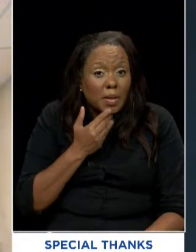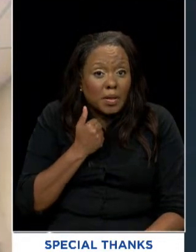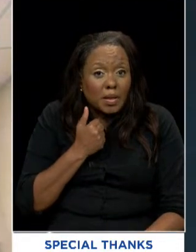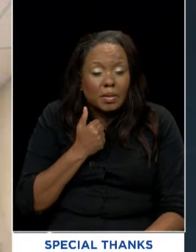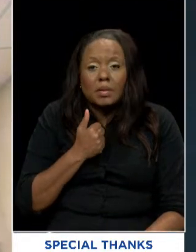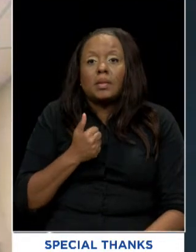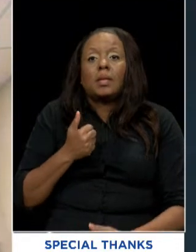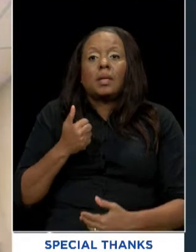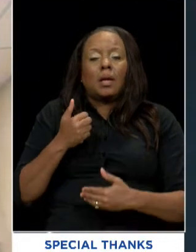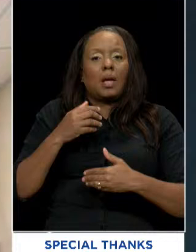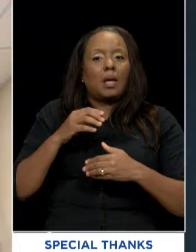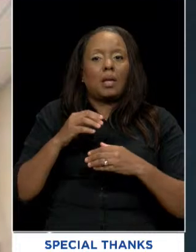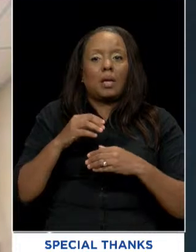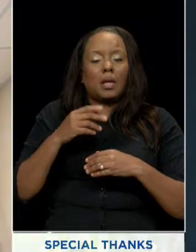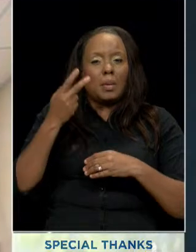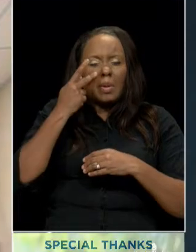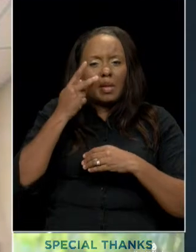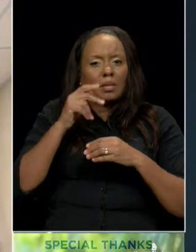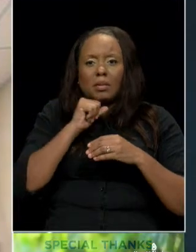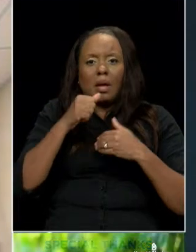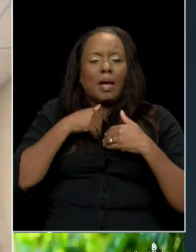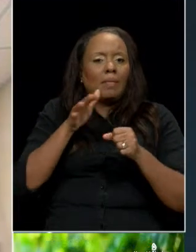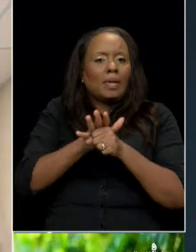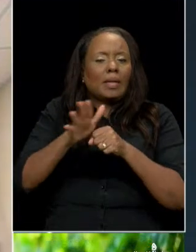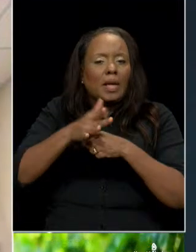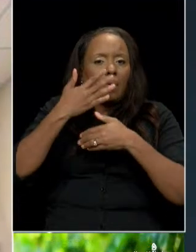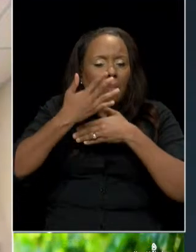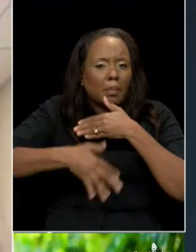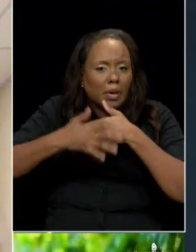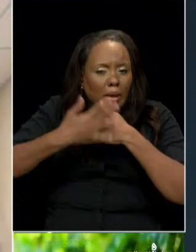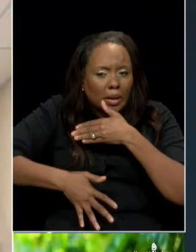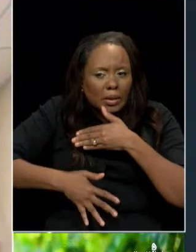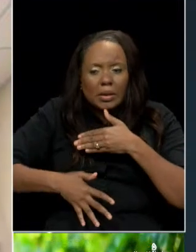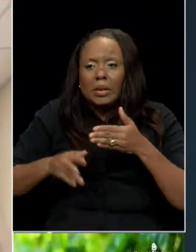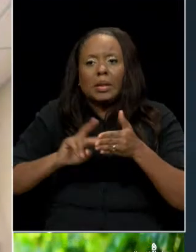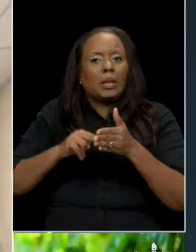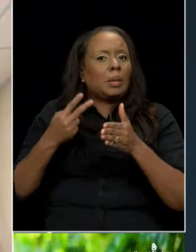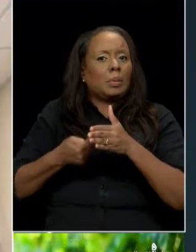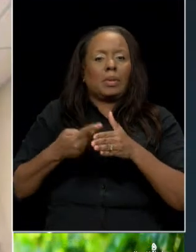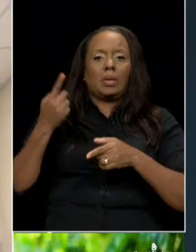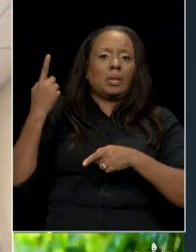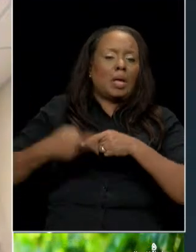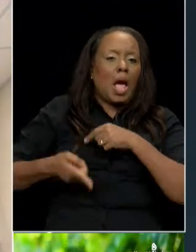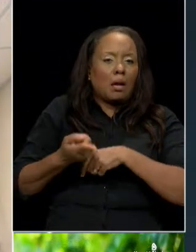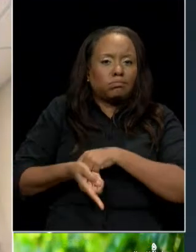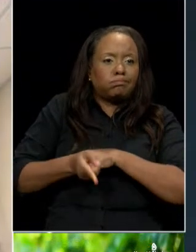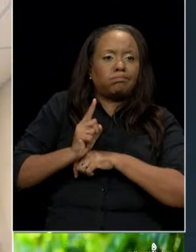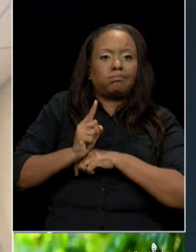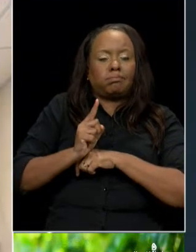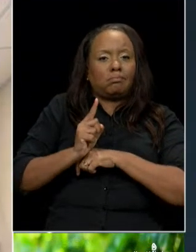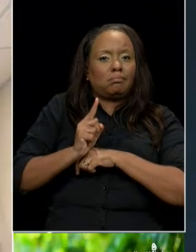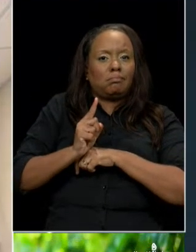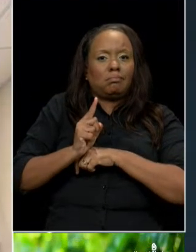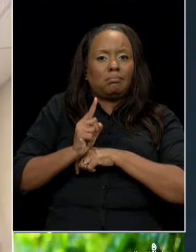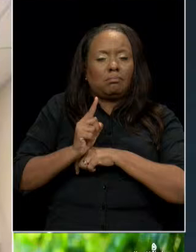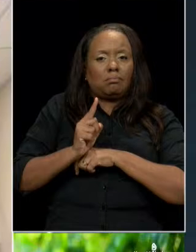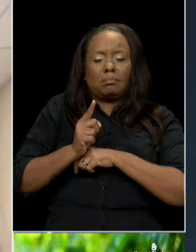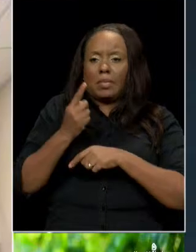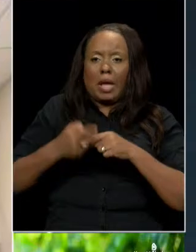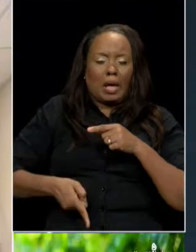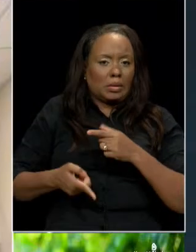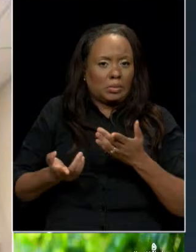then you have problems with erections. And that is how one way in which diabetes leads to that is from the